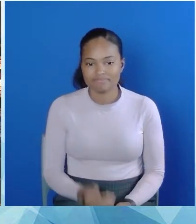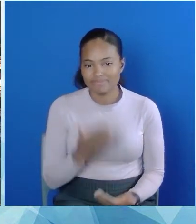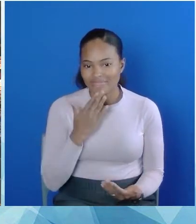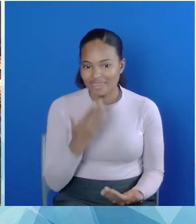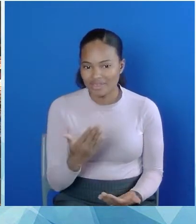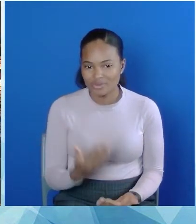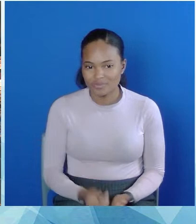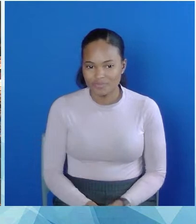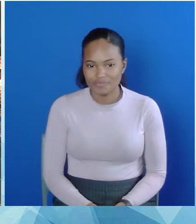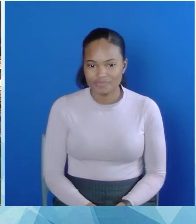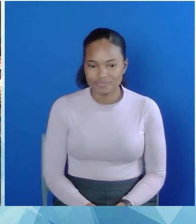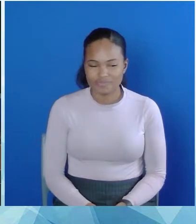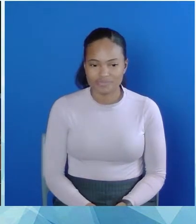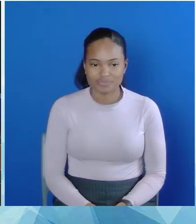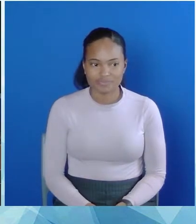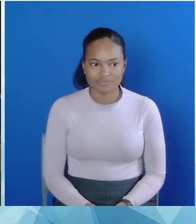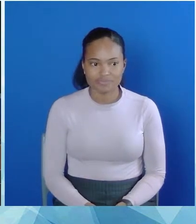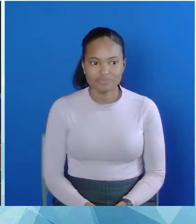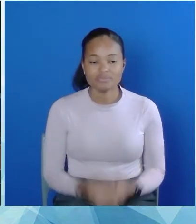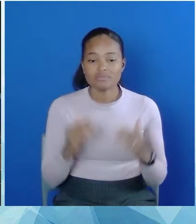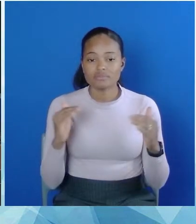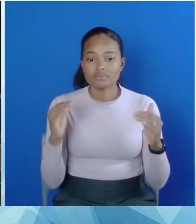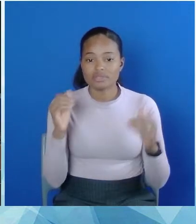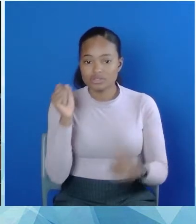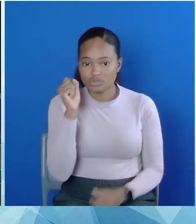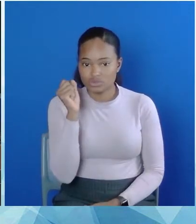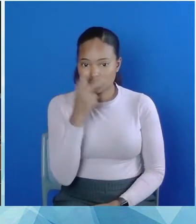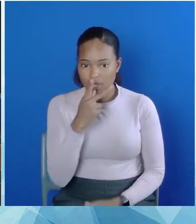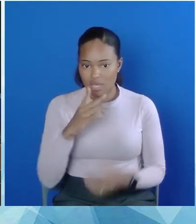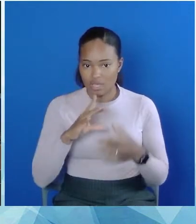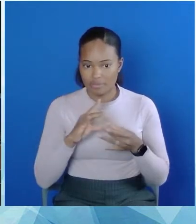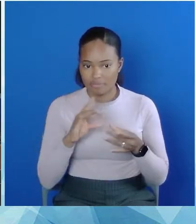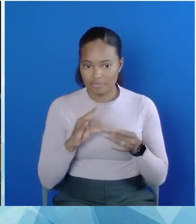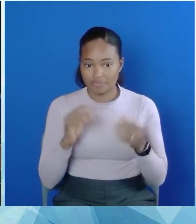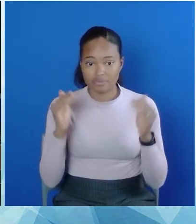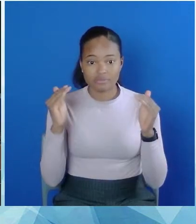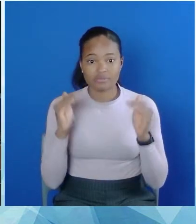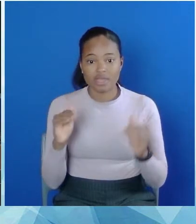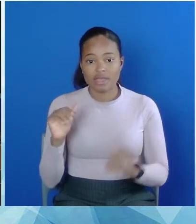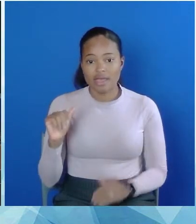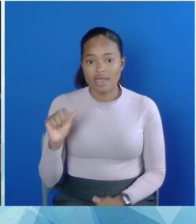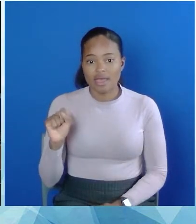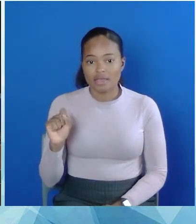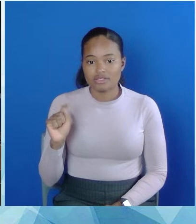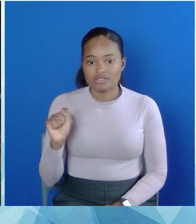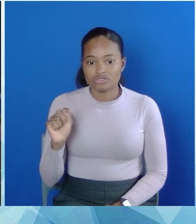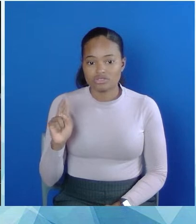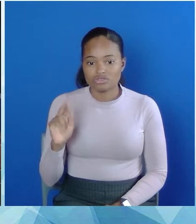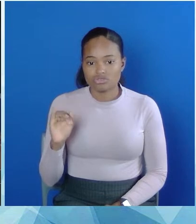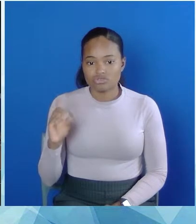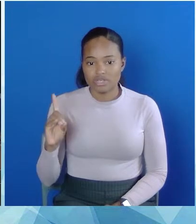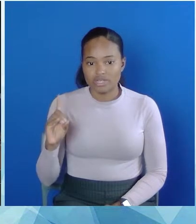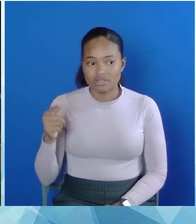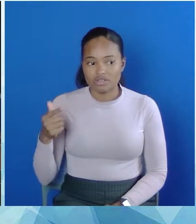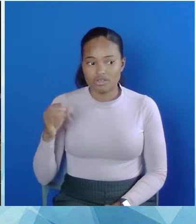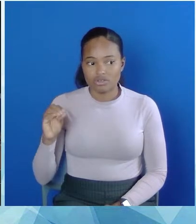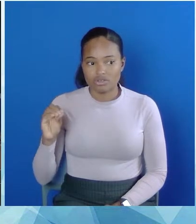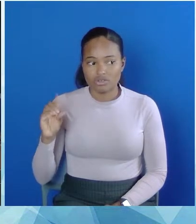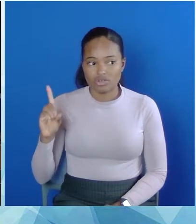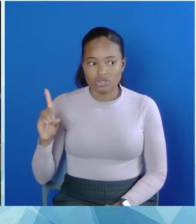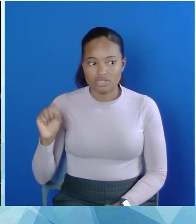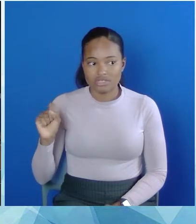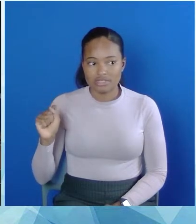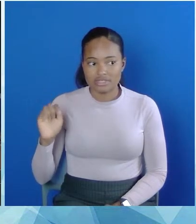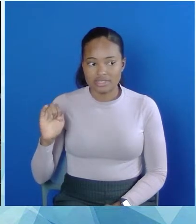Thank you. Next, we have Astrid Goodstein on